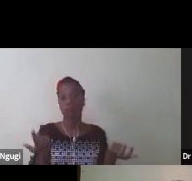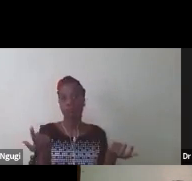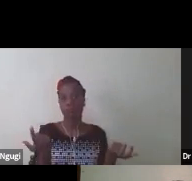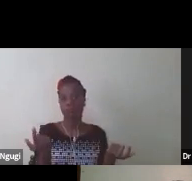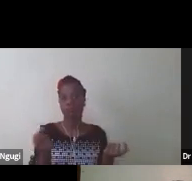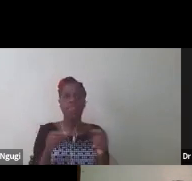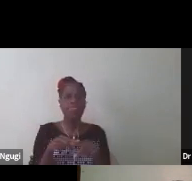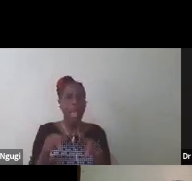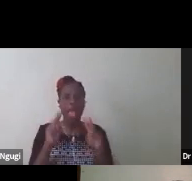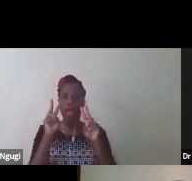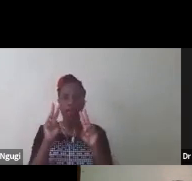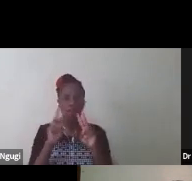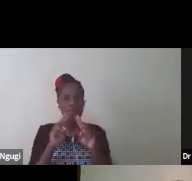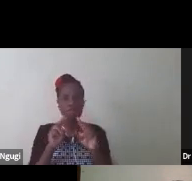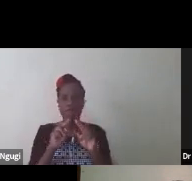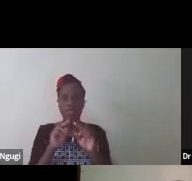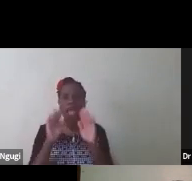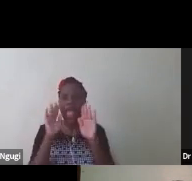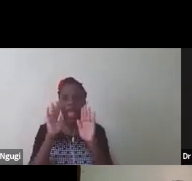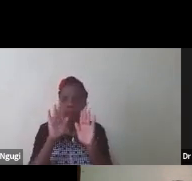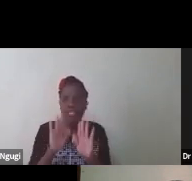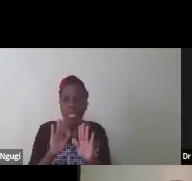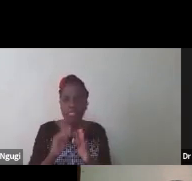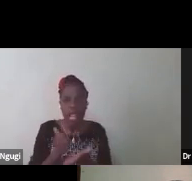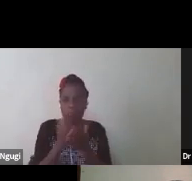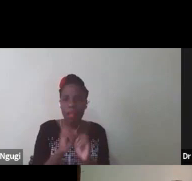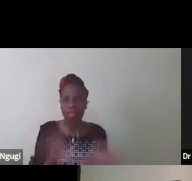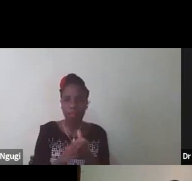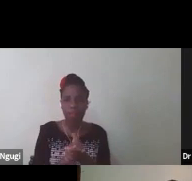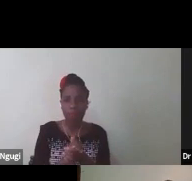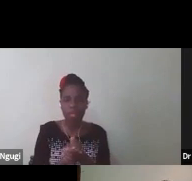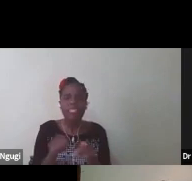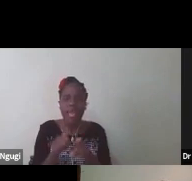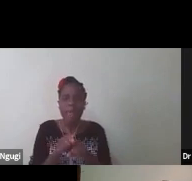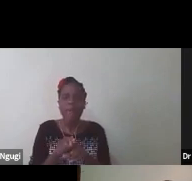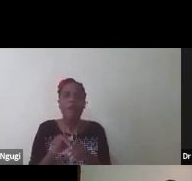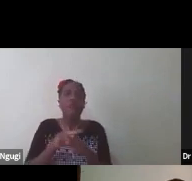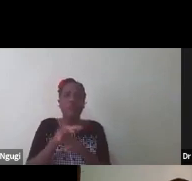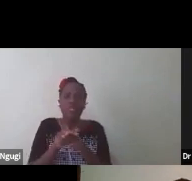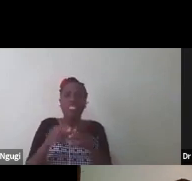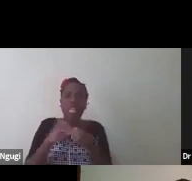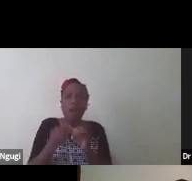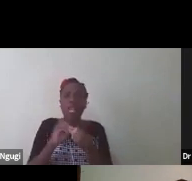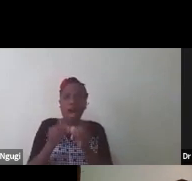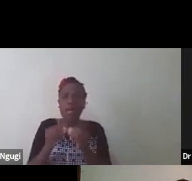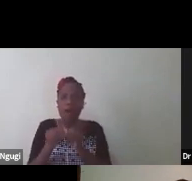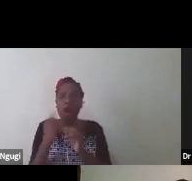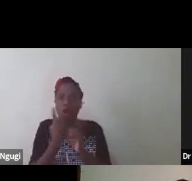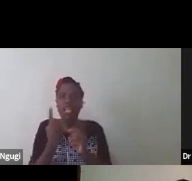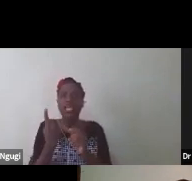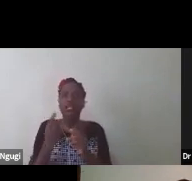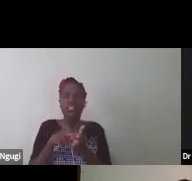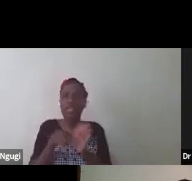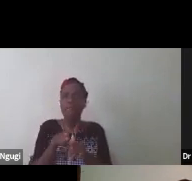are seeing those individuals as numbers and trying to use a language which is highly stigmatizing. Then because of the fear